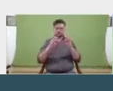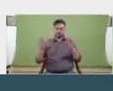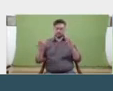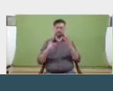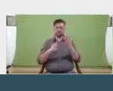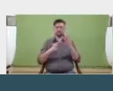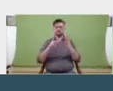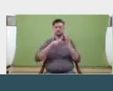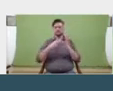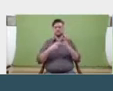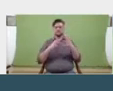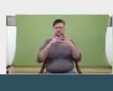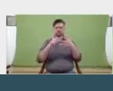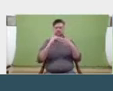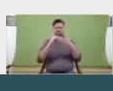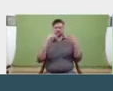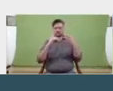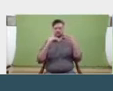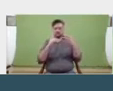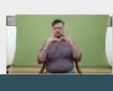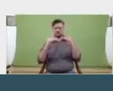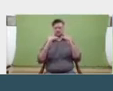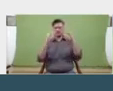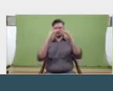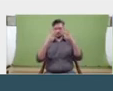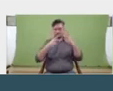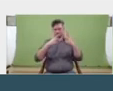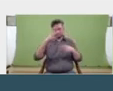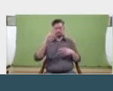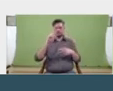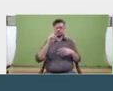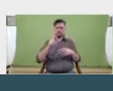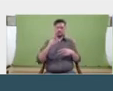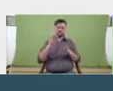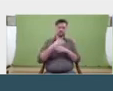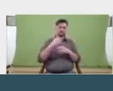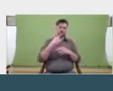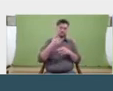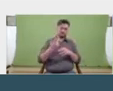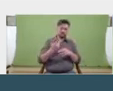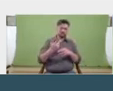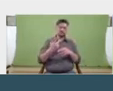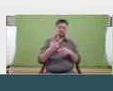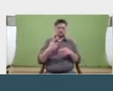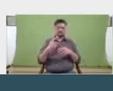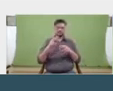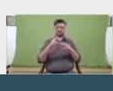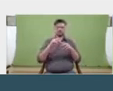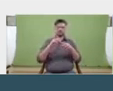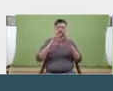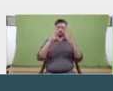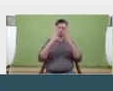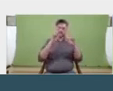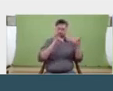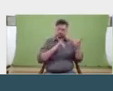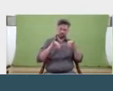but the important part which again i covered in my introduction is what is universal and what is parametric and the most